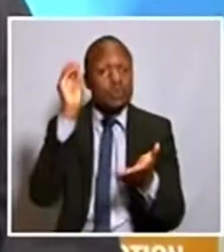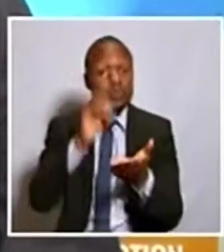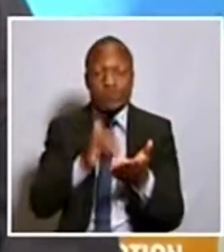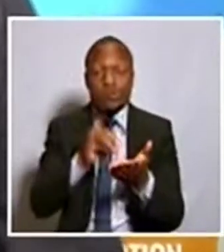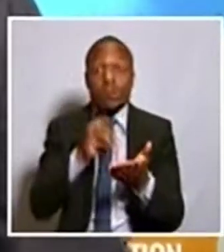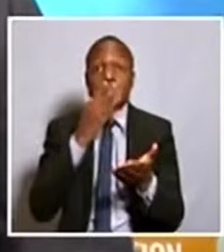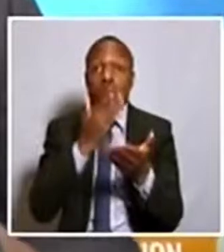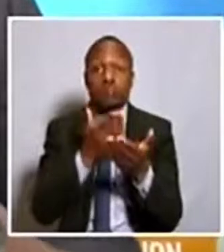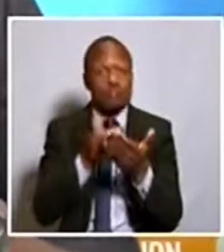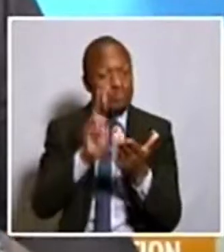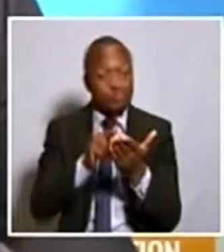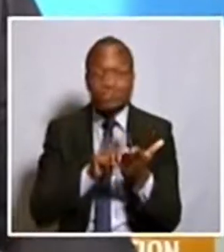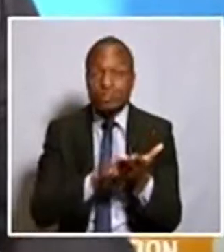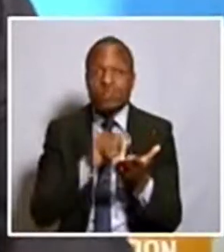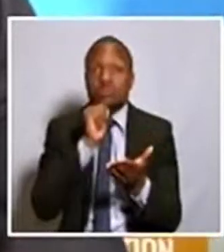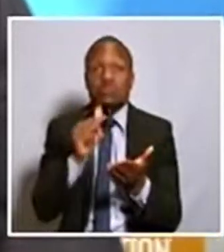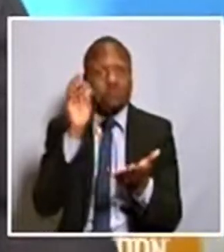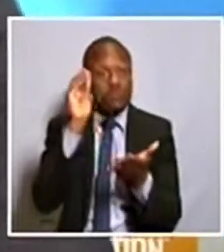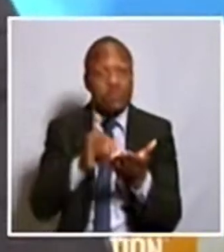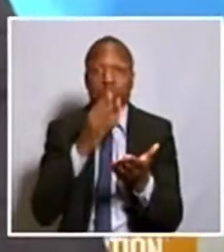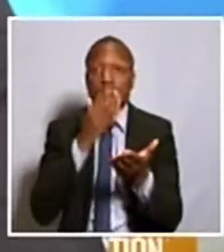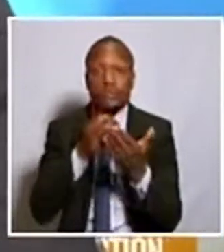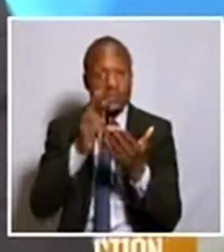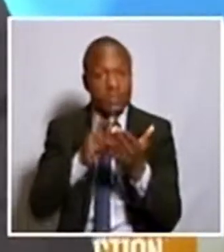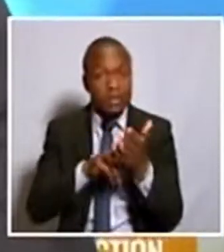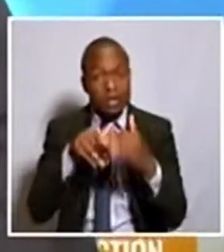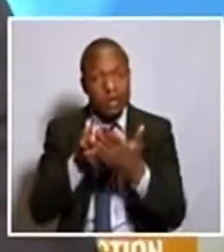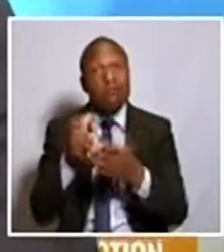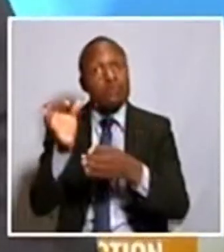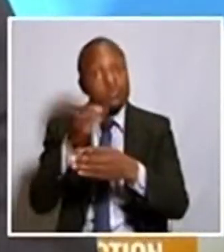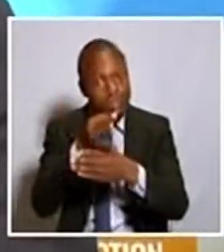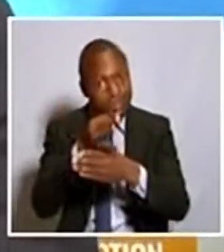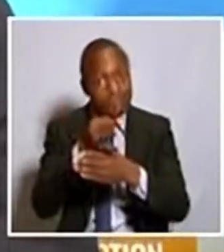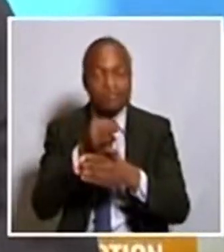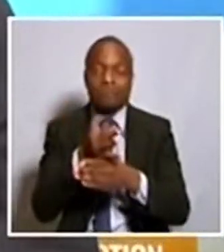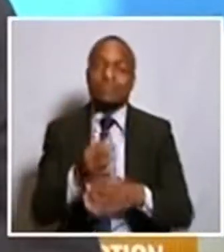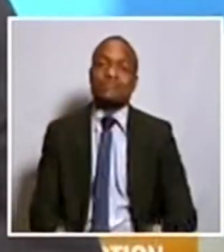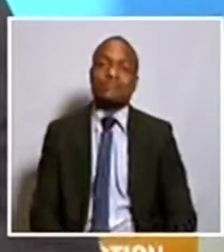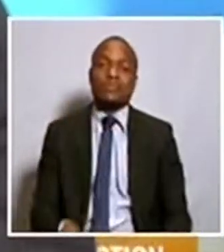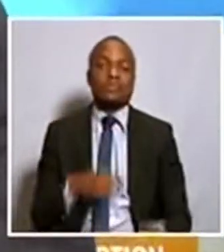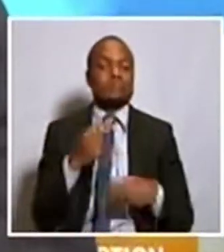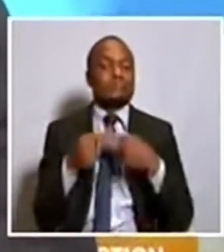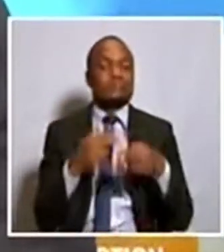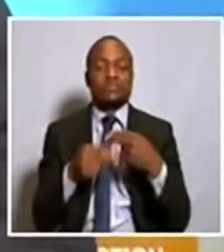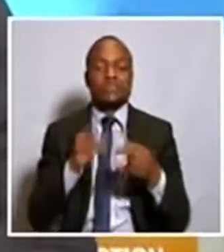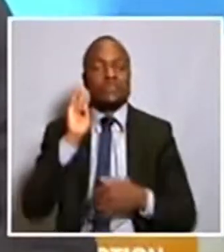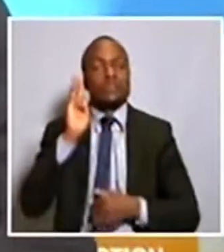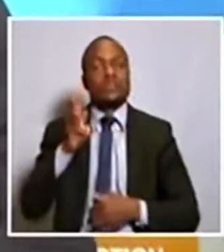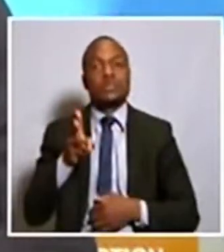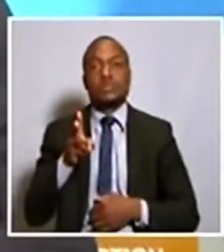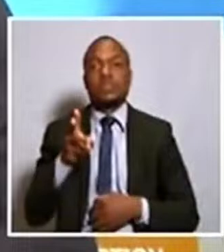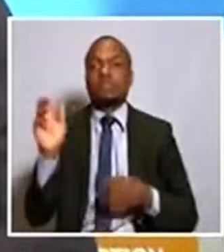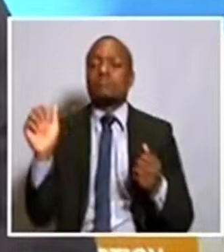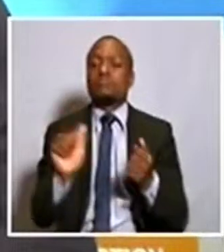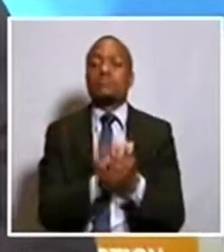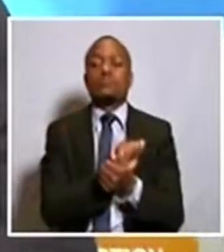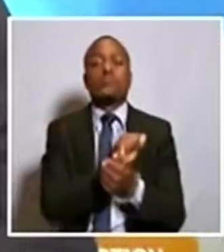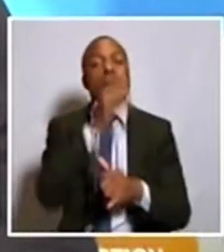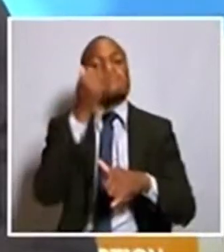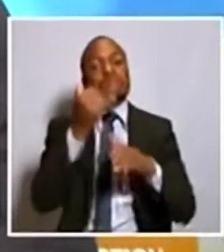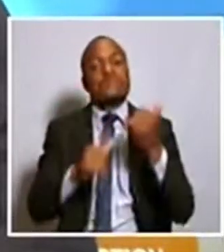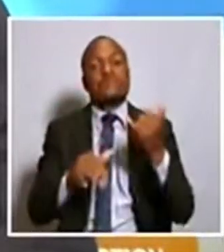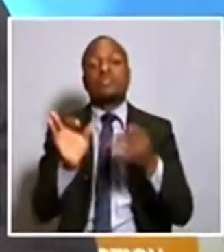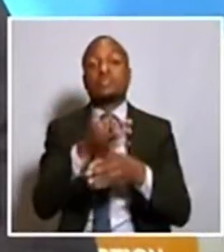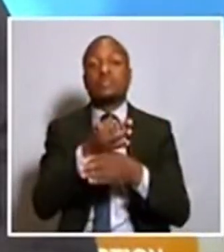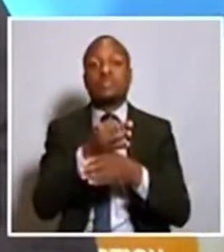practice, if we don't employ good practice on how to fish, definitely we are going to deplete all our fish, and especially already